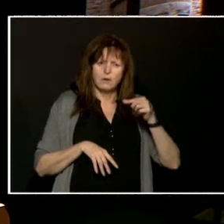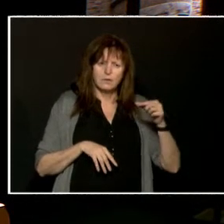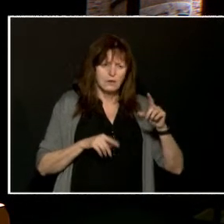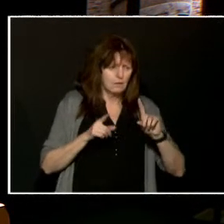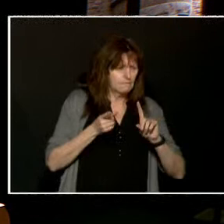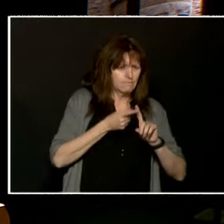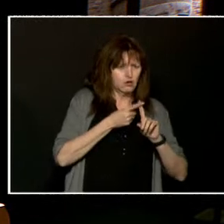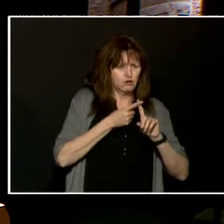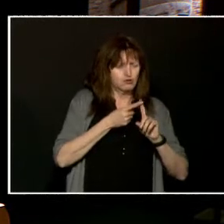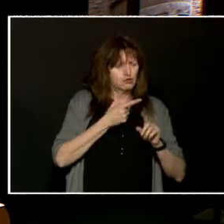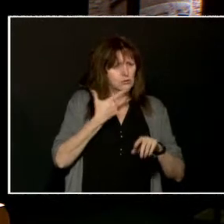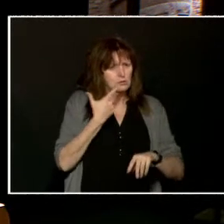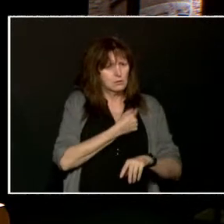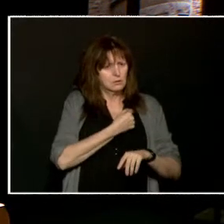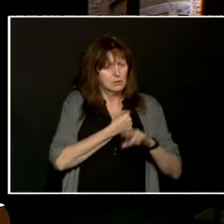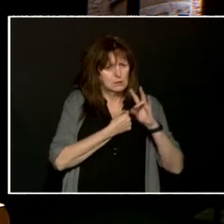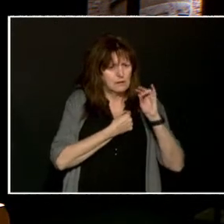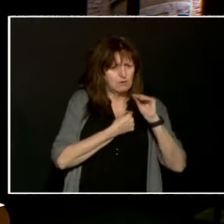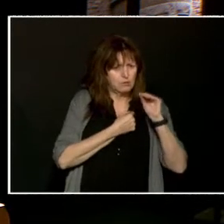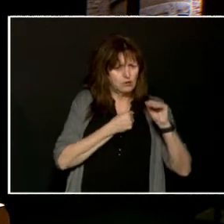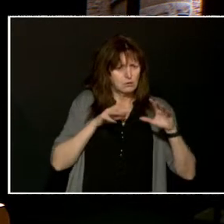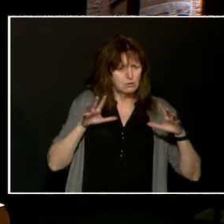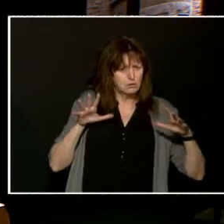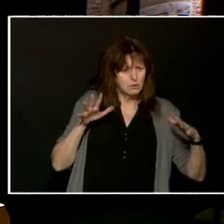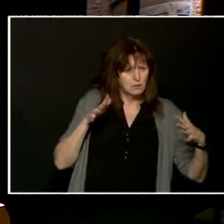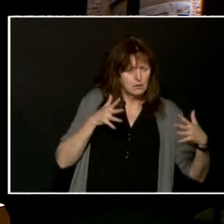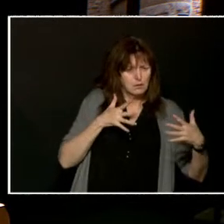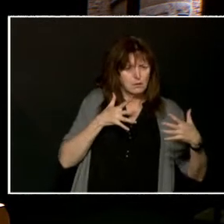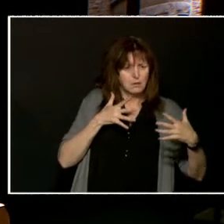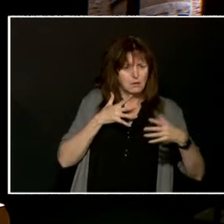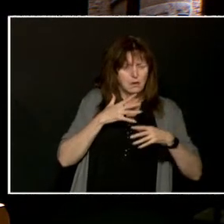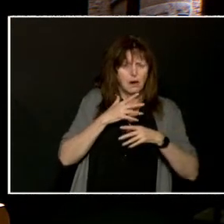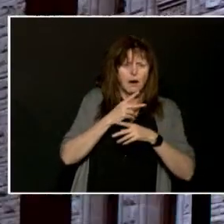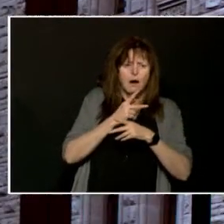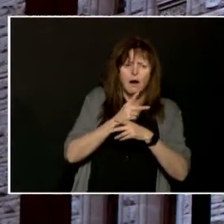Why are we still going to be so cautious with 70% vaccination?